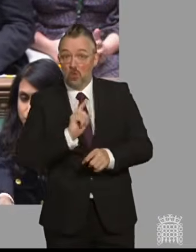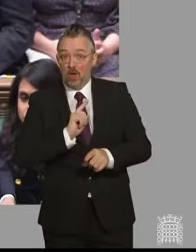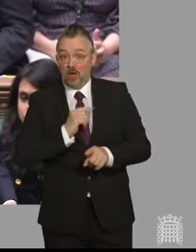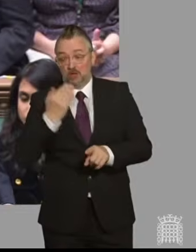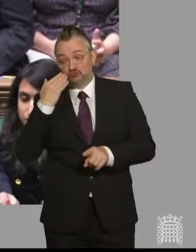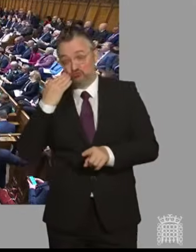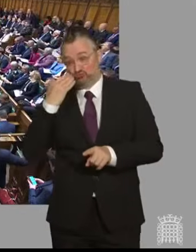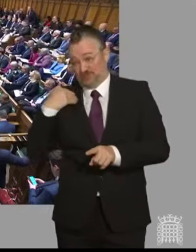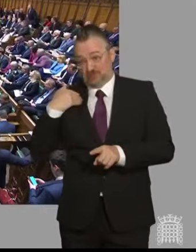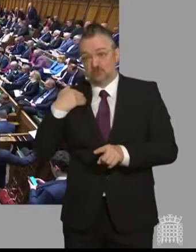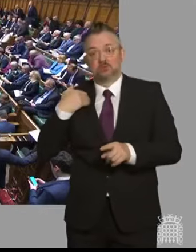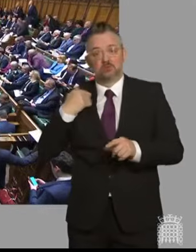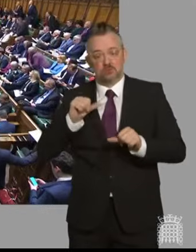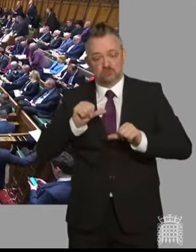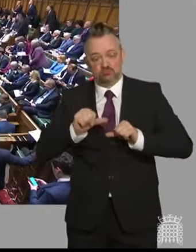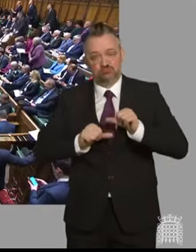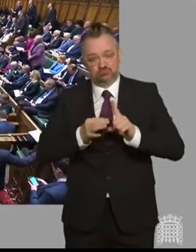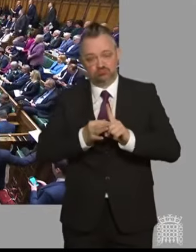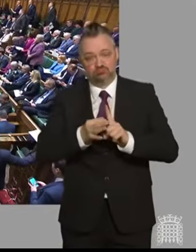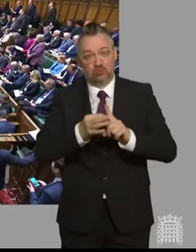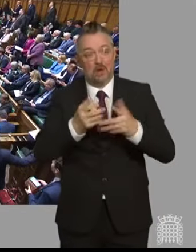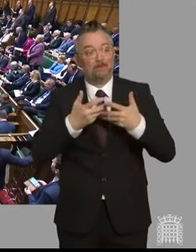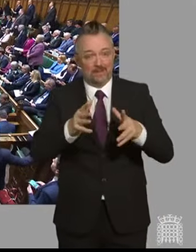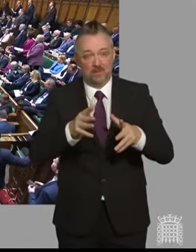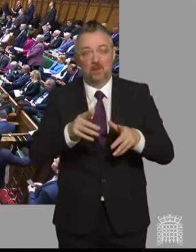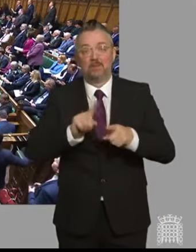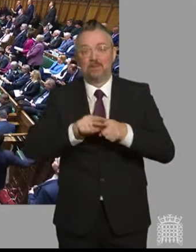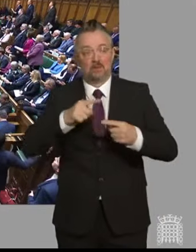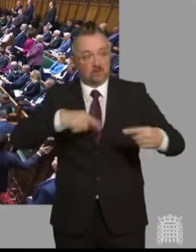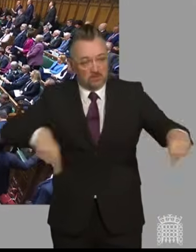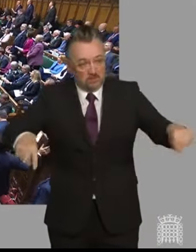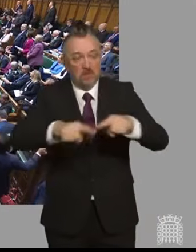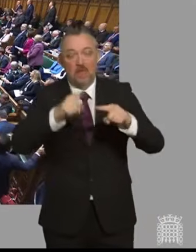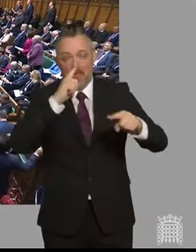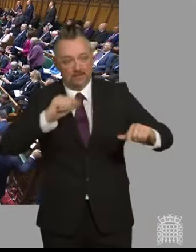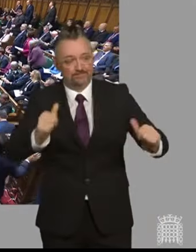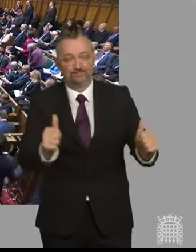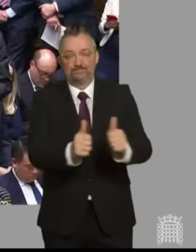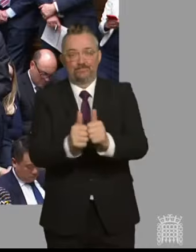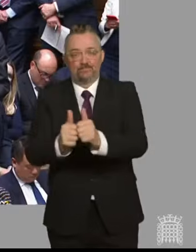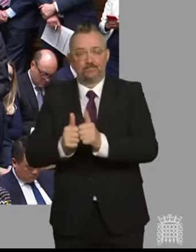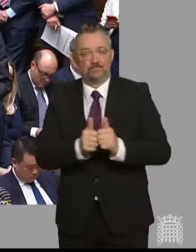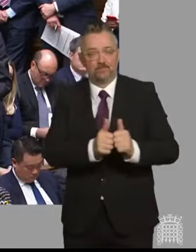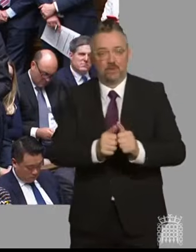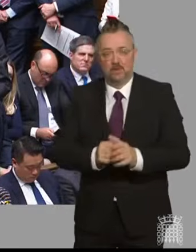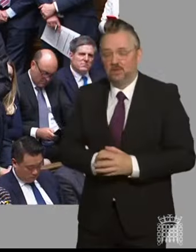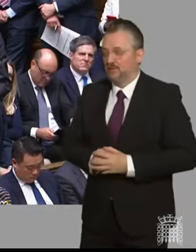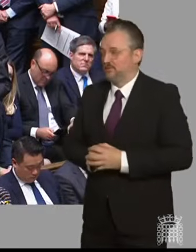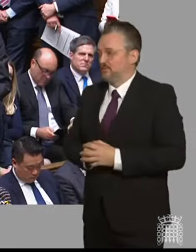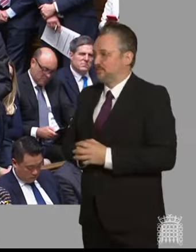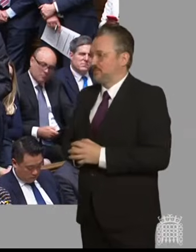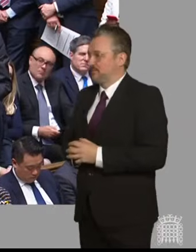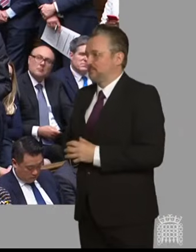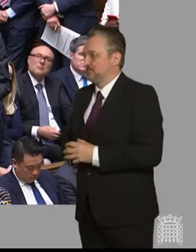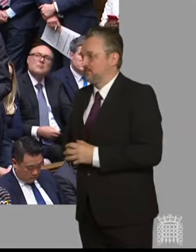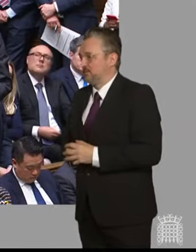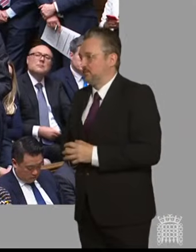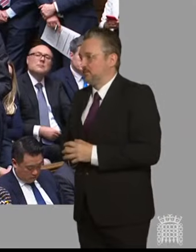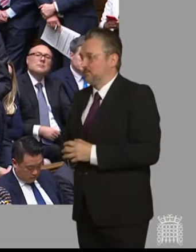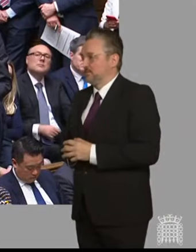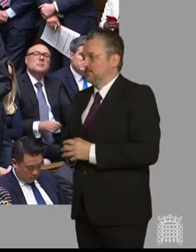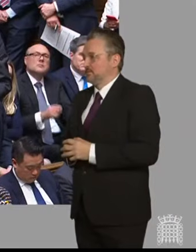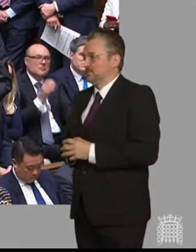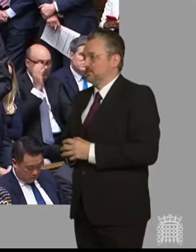to a resolution. Lib Dem. Does my right honourable friend share my enthusiasm at Monday's announcement